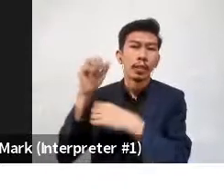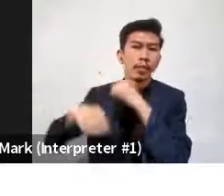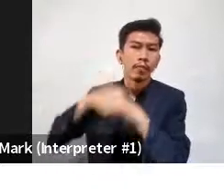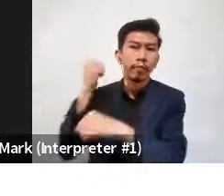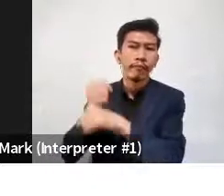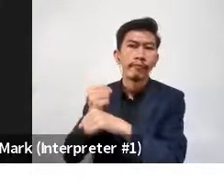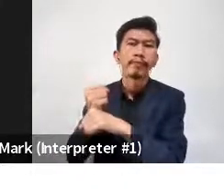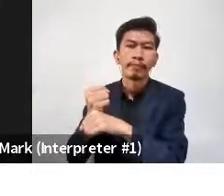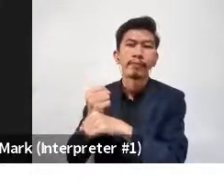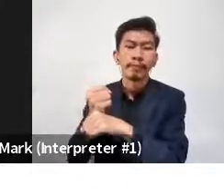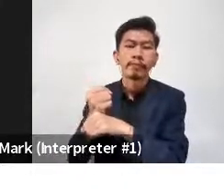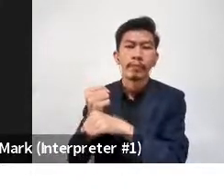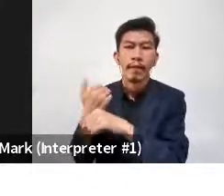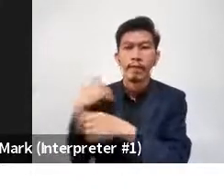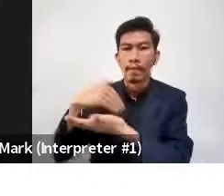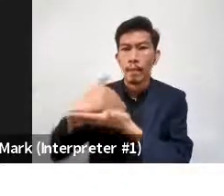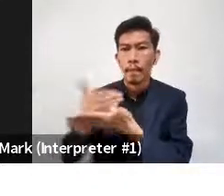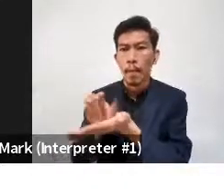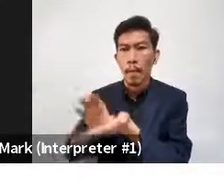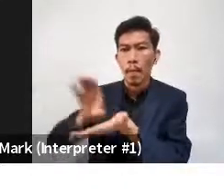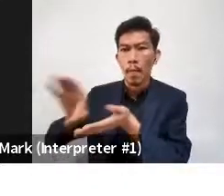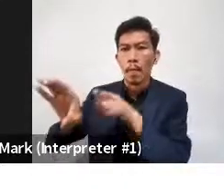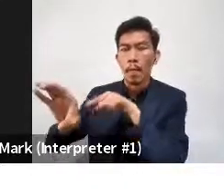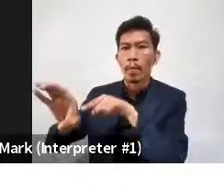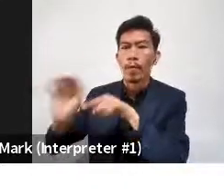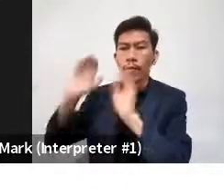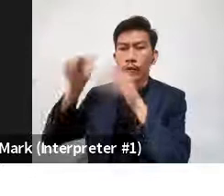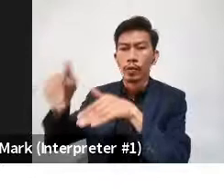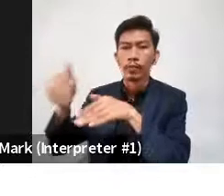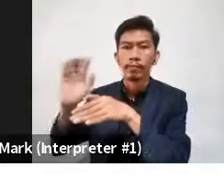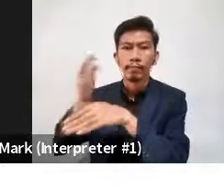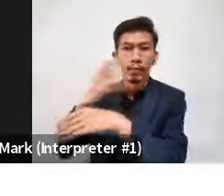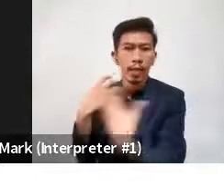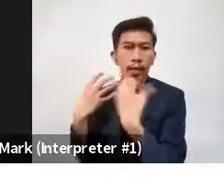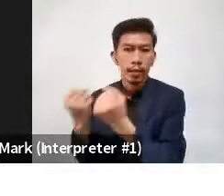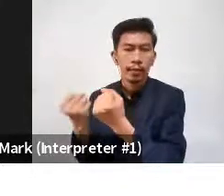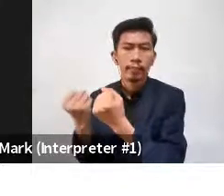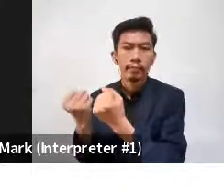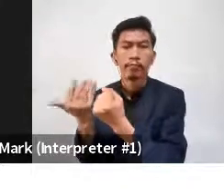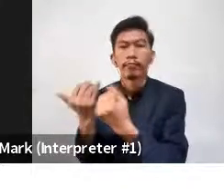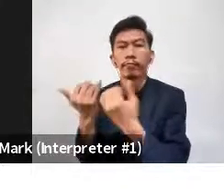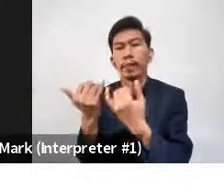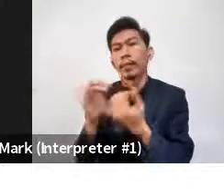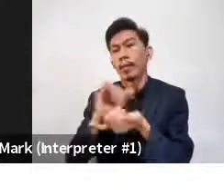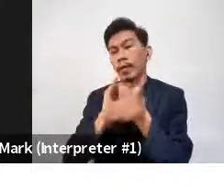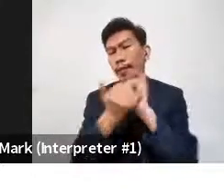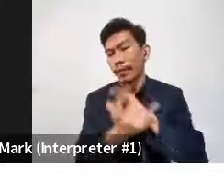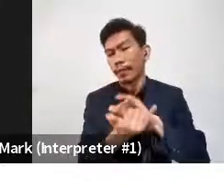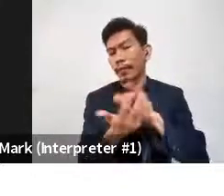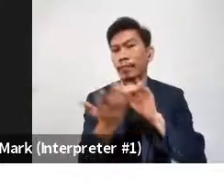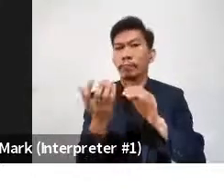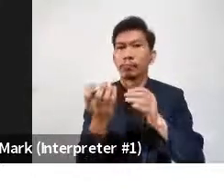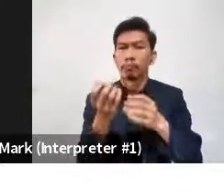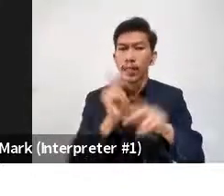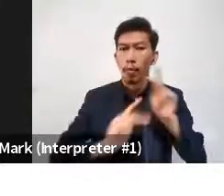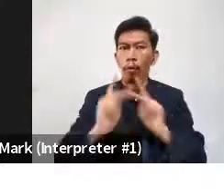we allocated more resources on health, right? So adjusting for inflation and population growth, you